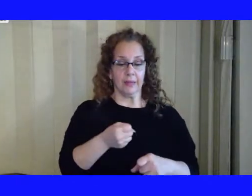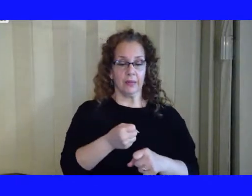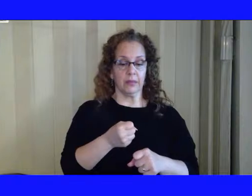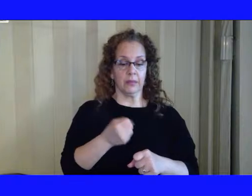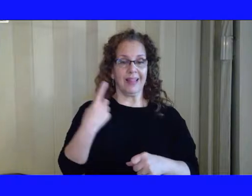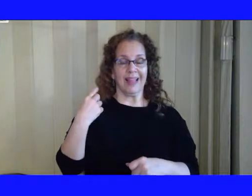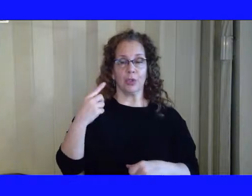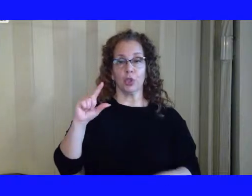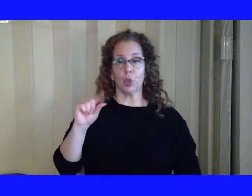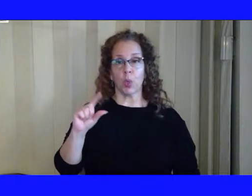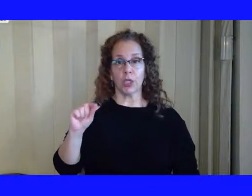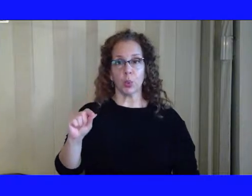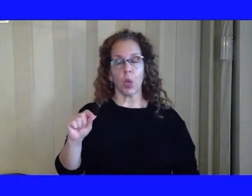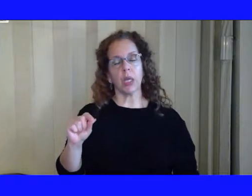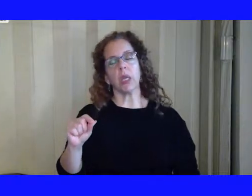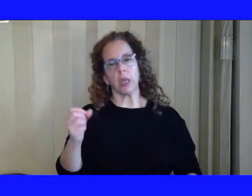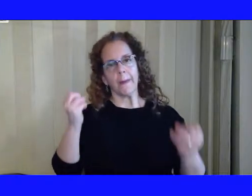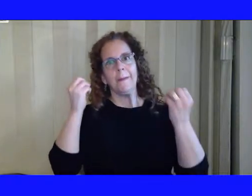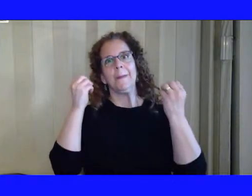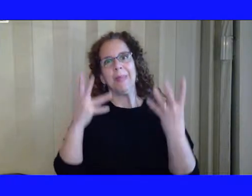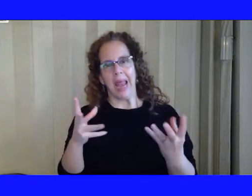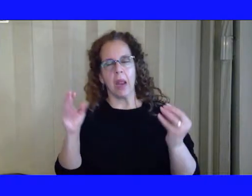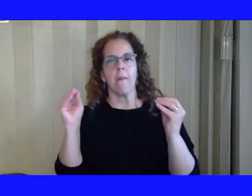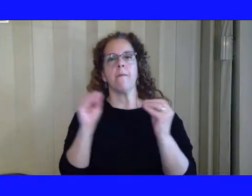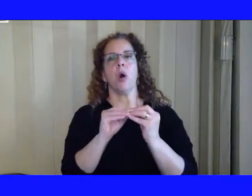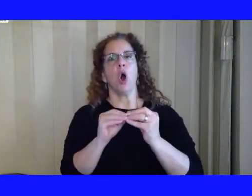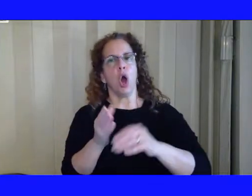to prioritize those.